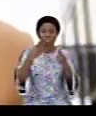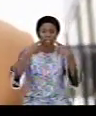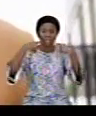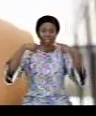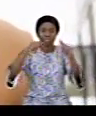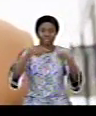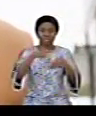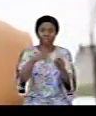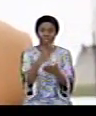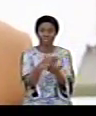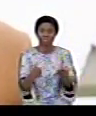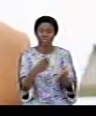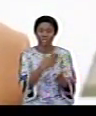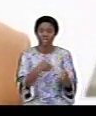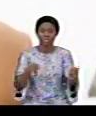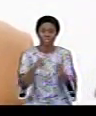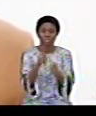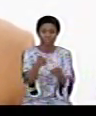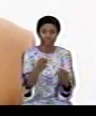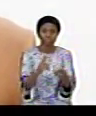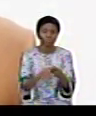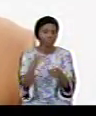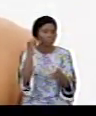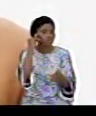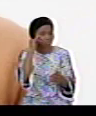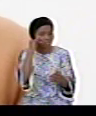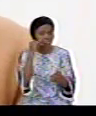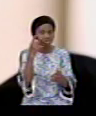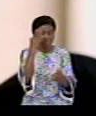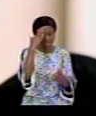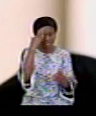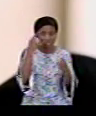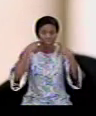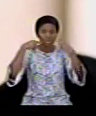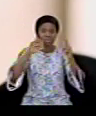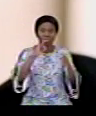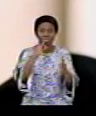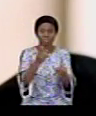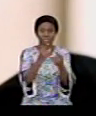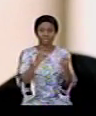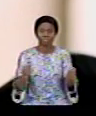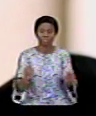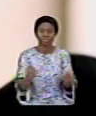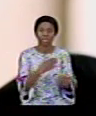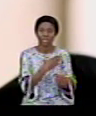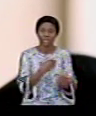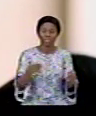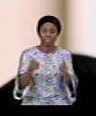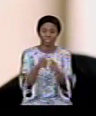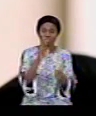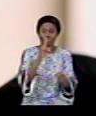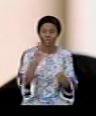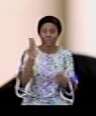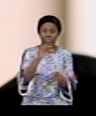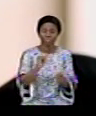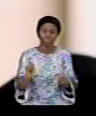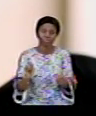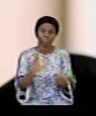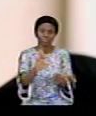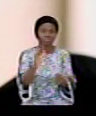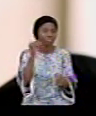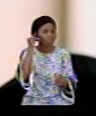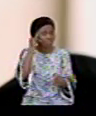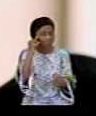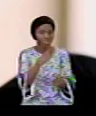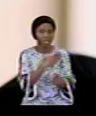even want to answer your phone you know advertisement is coming as you're looking at it maybe you use computer use iPad and I saw